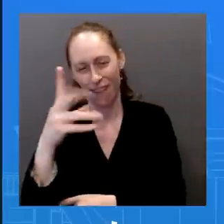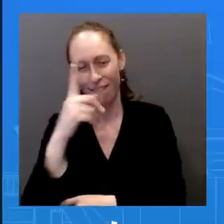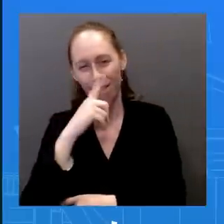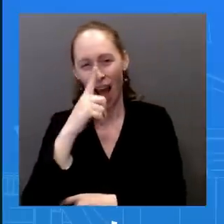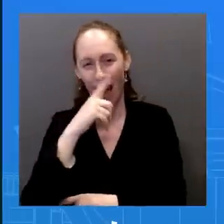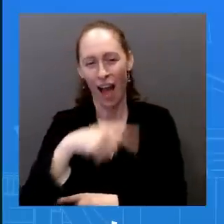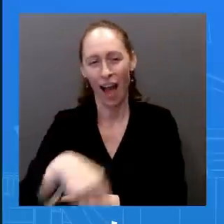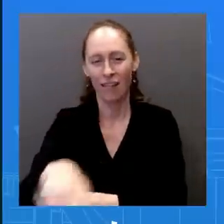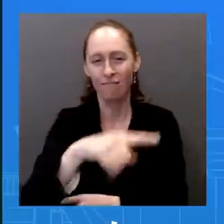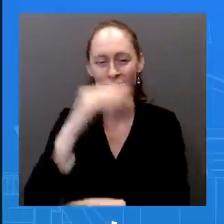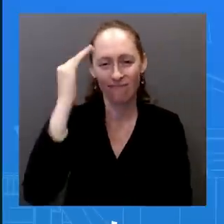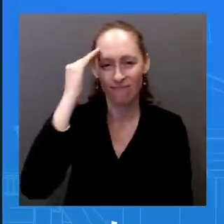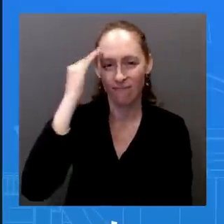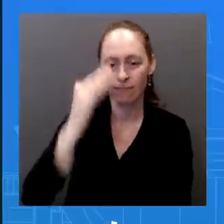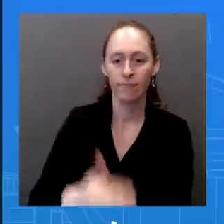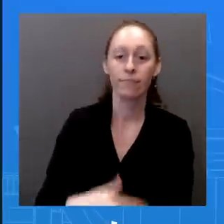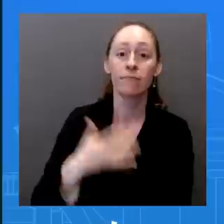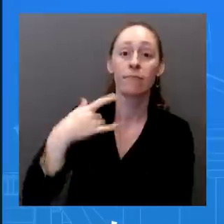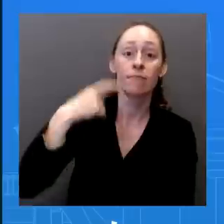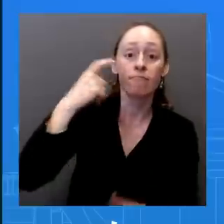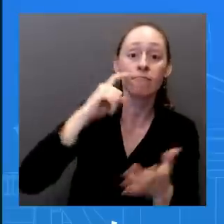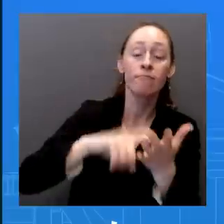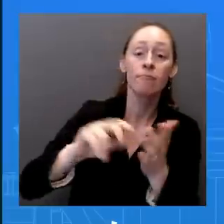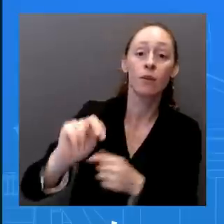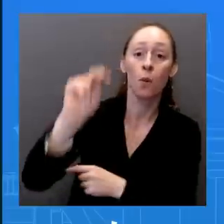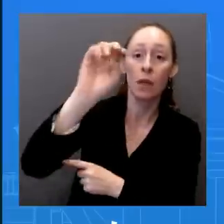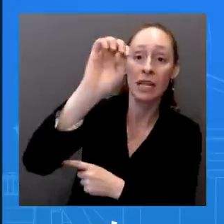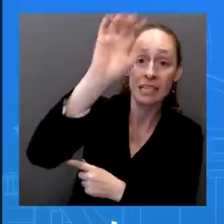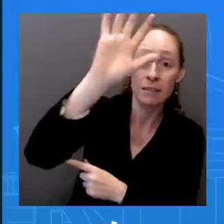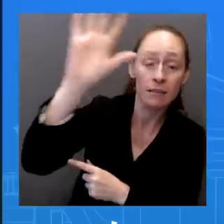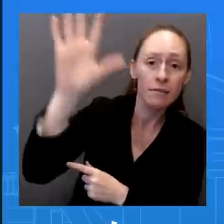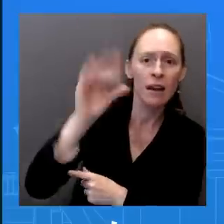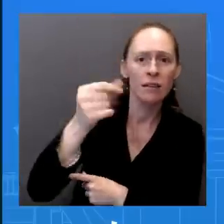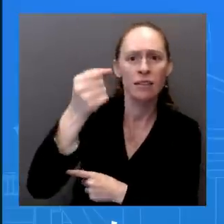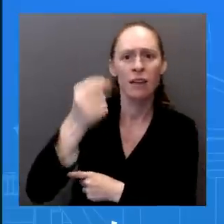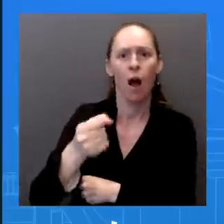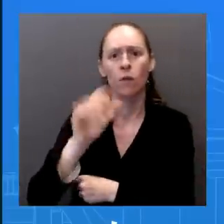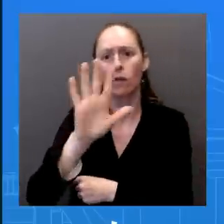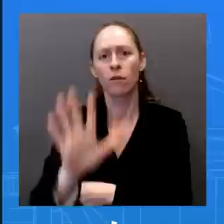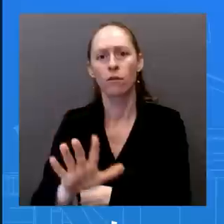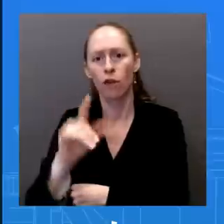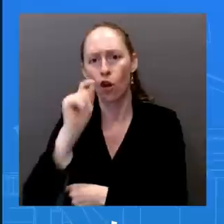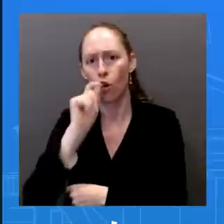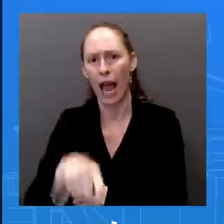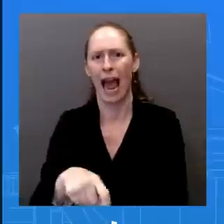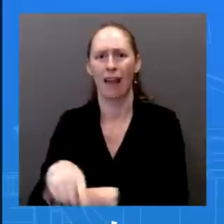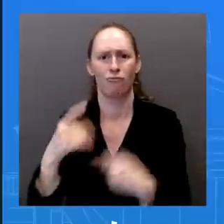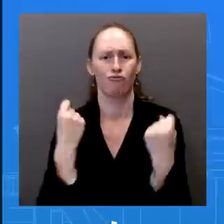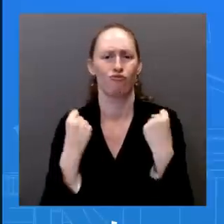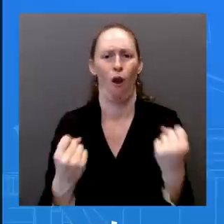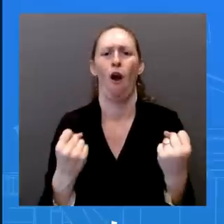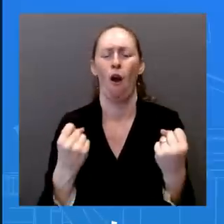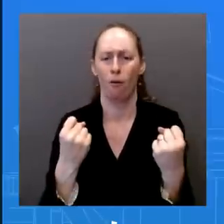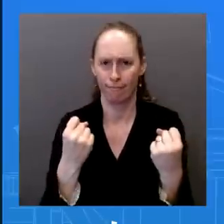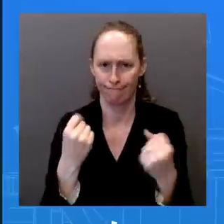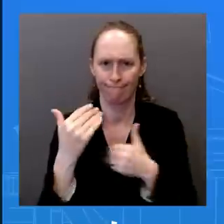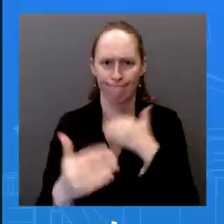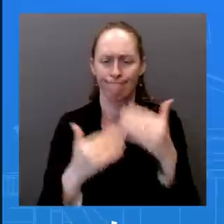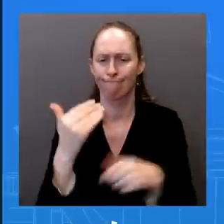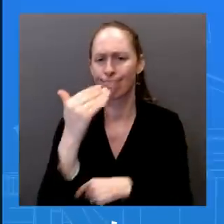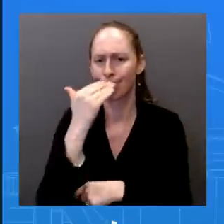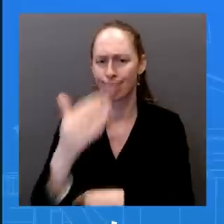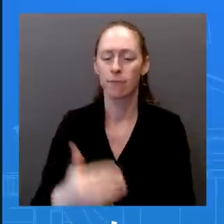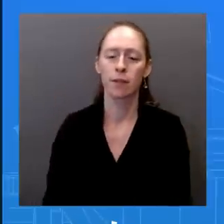that to continue in the days ahead. And we continue to supply Ukraine with the weapon systems that we believe it needs to be able